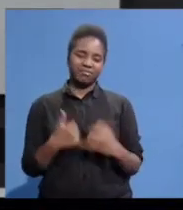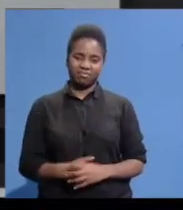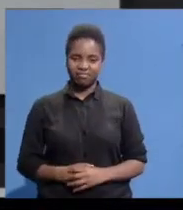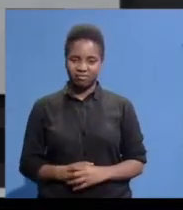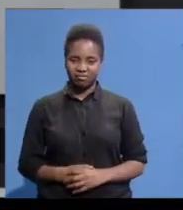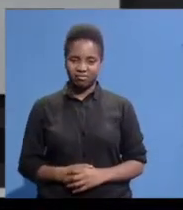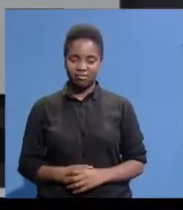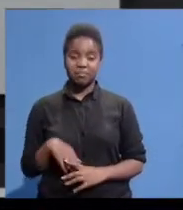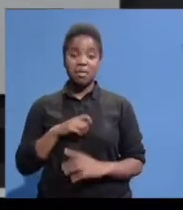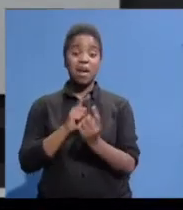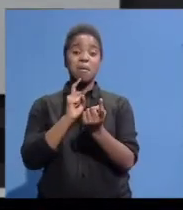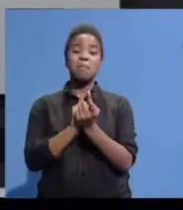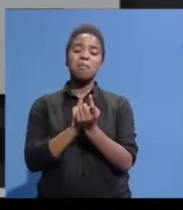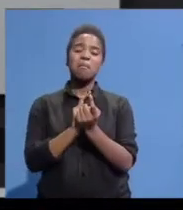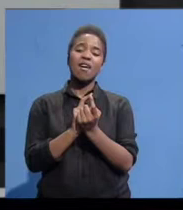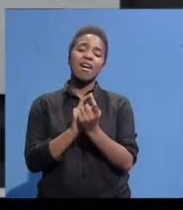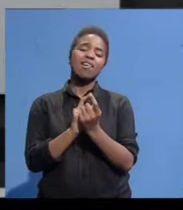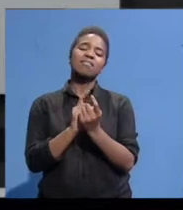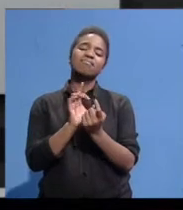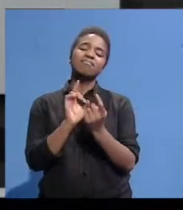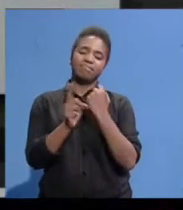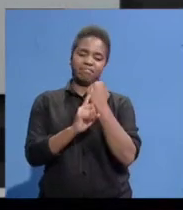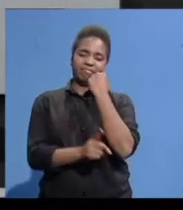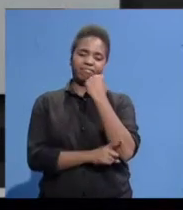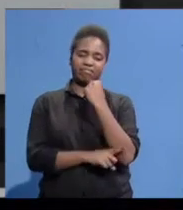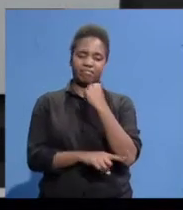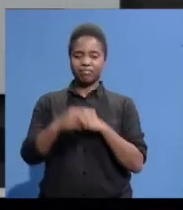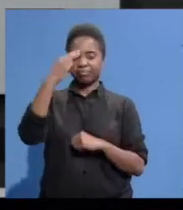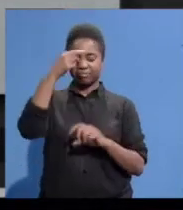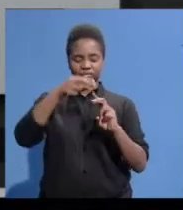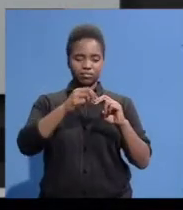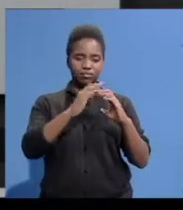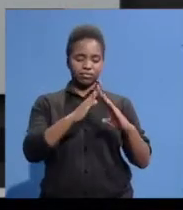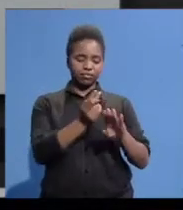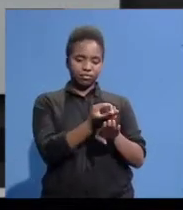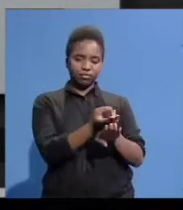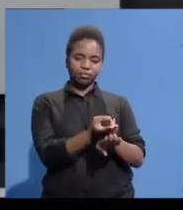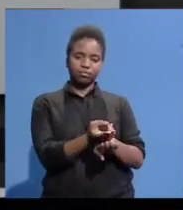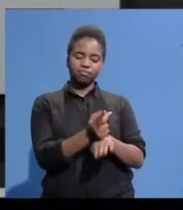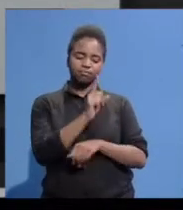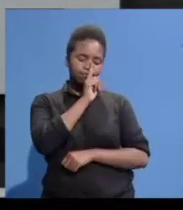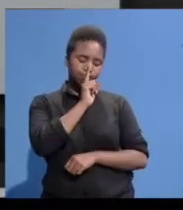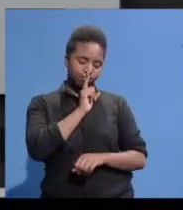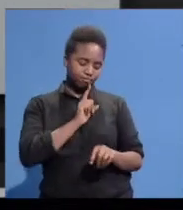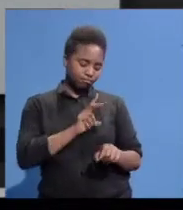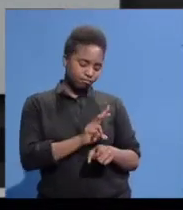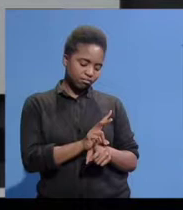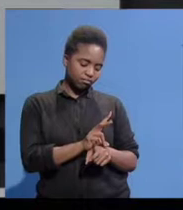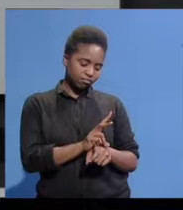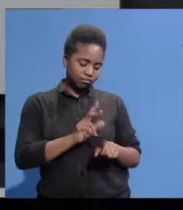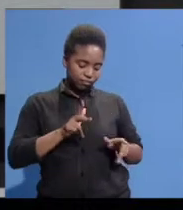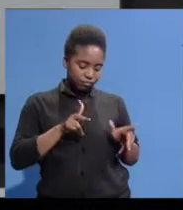I met with him one last time yesterday when Madiba was lying in state. It was in total silence, but I could hear him